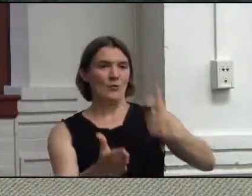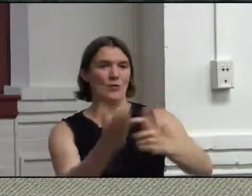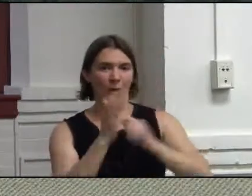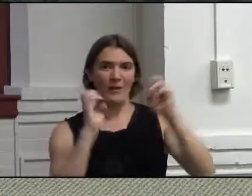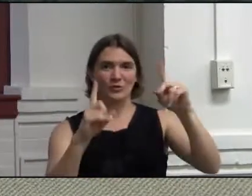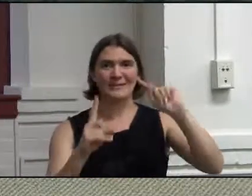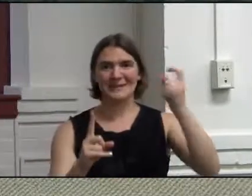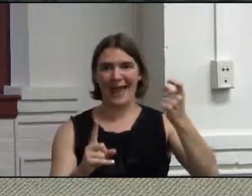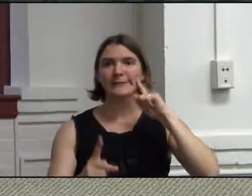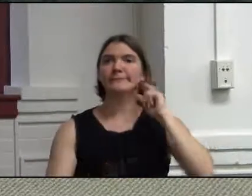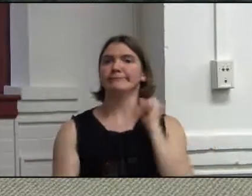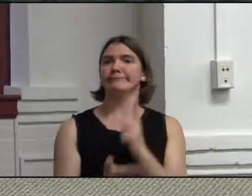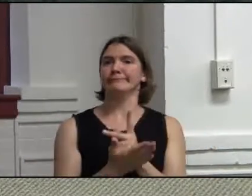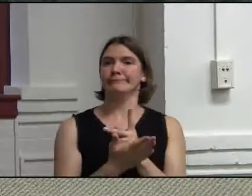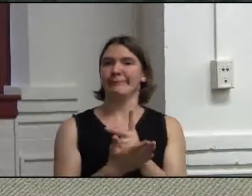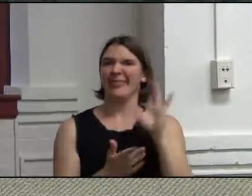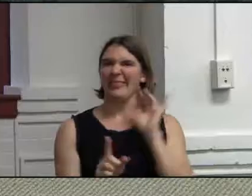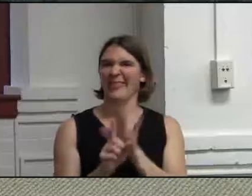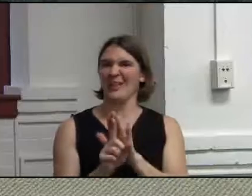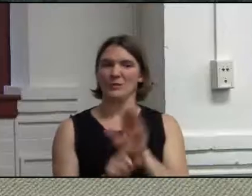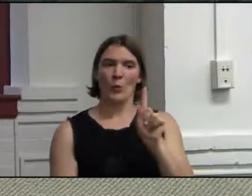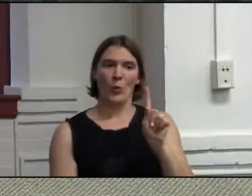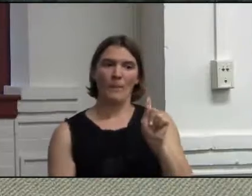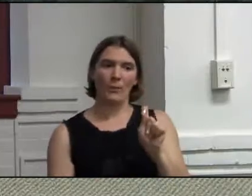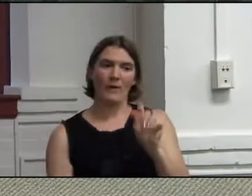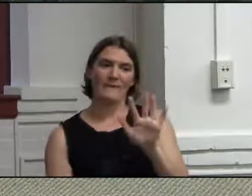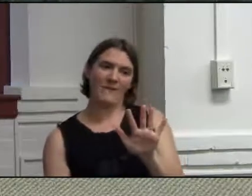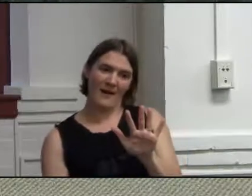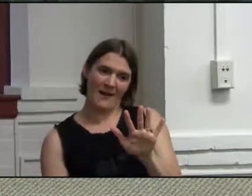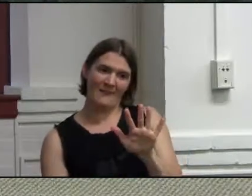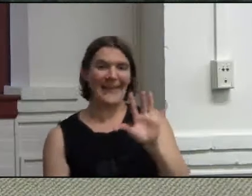education tax rates at